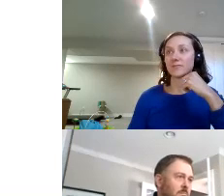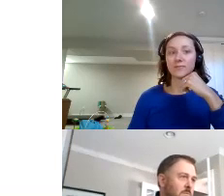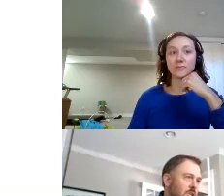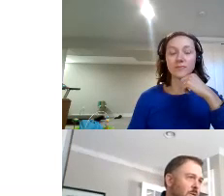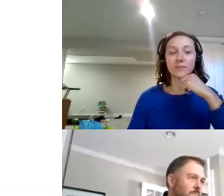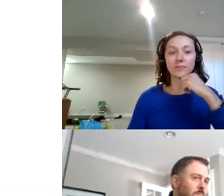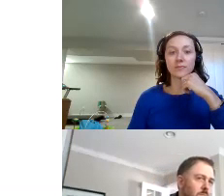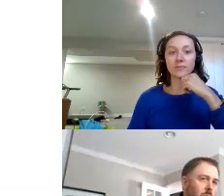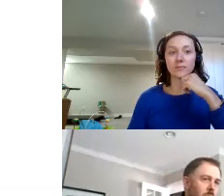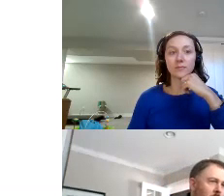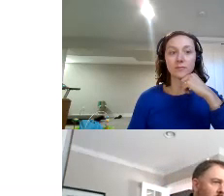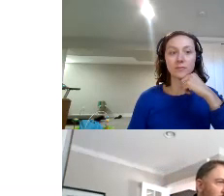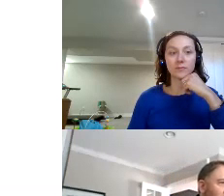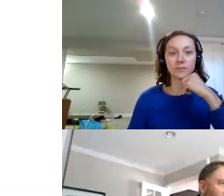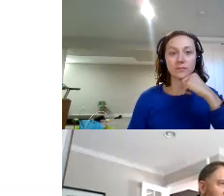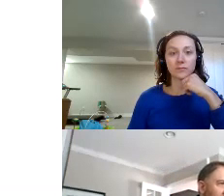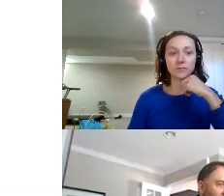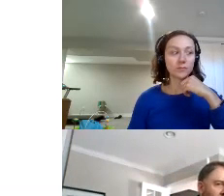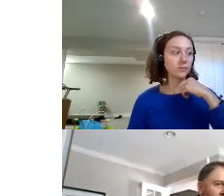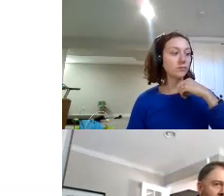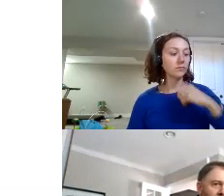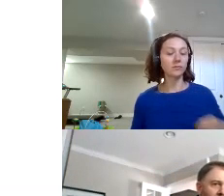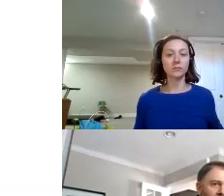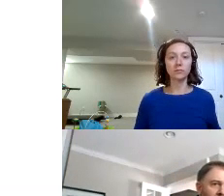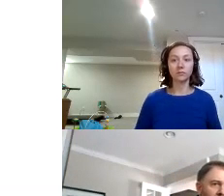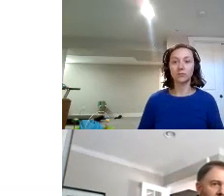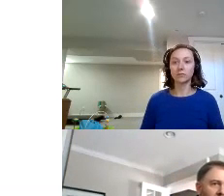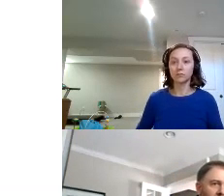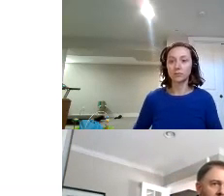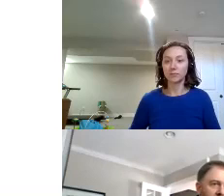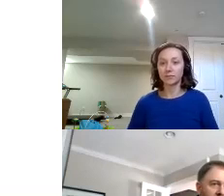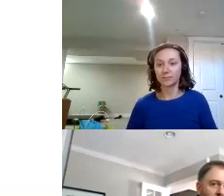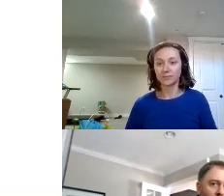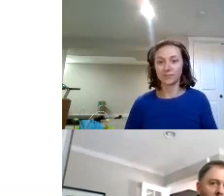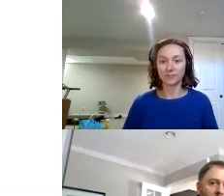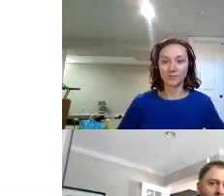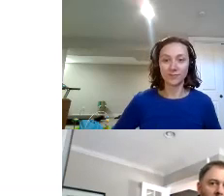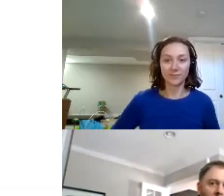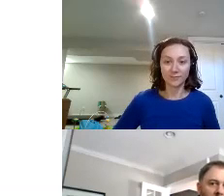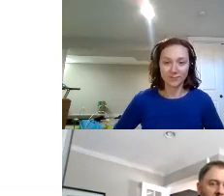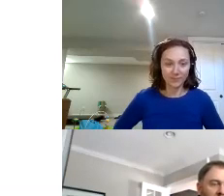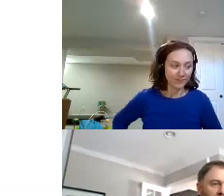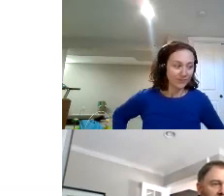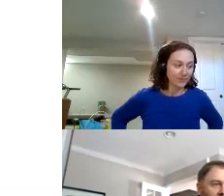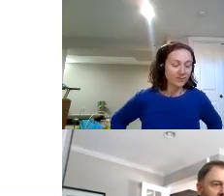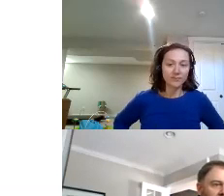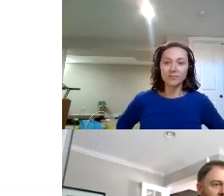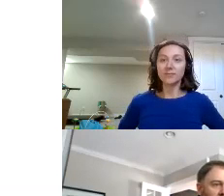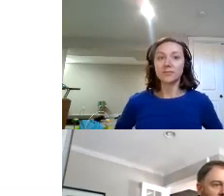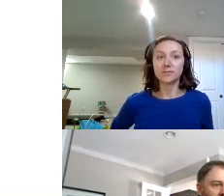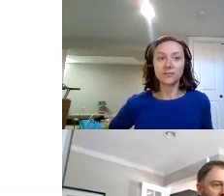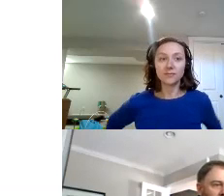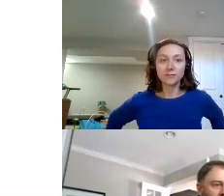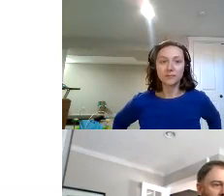Okay, so here's a little bit of background about the impetus for developing